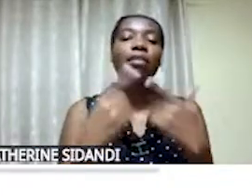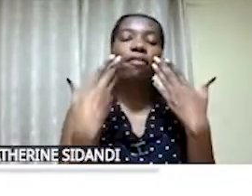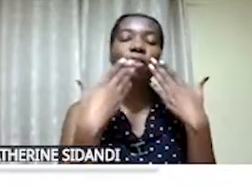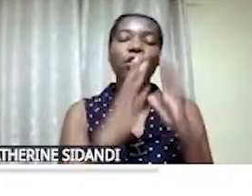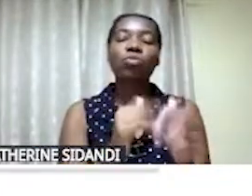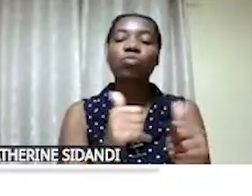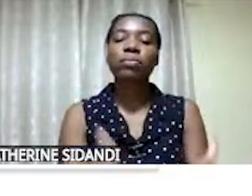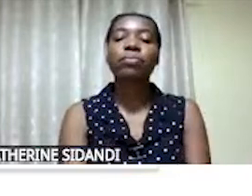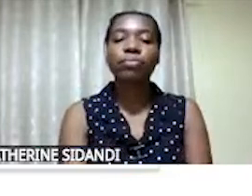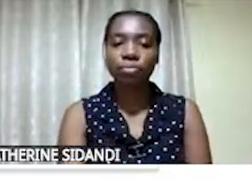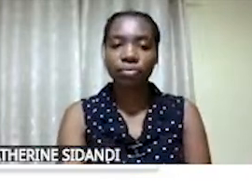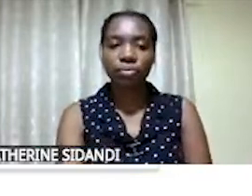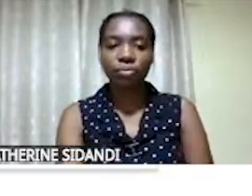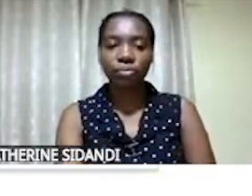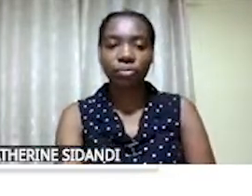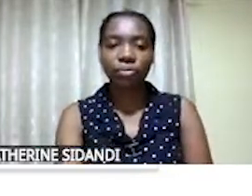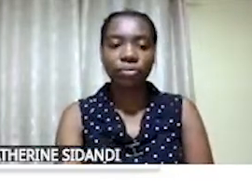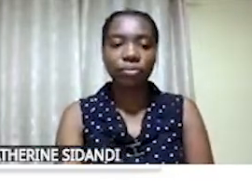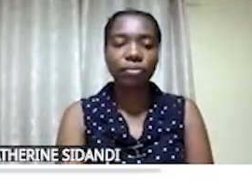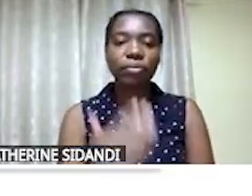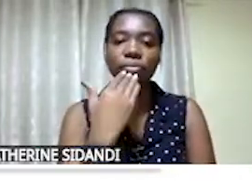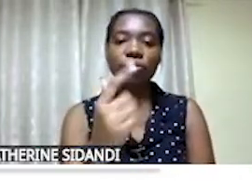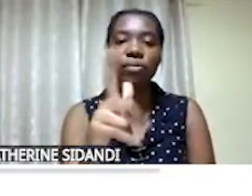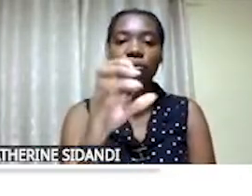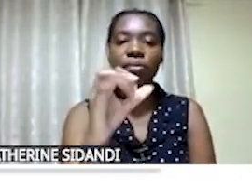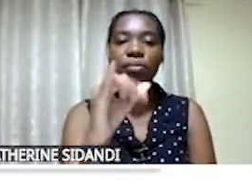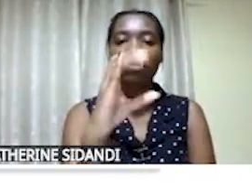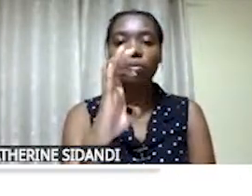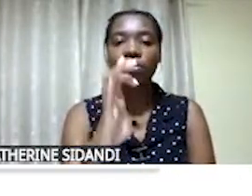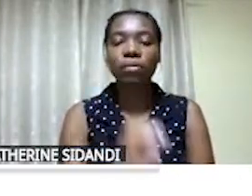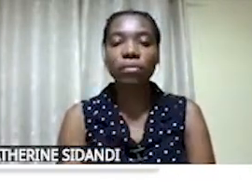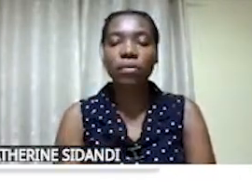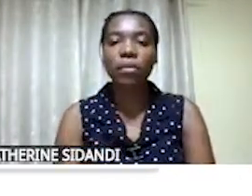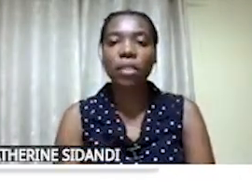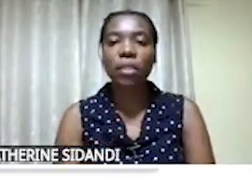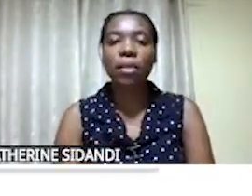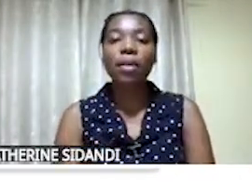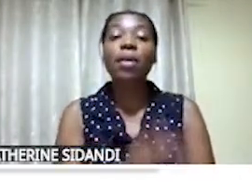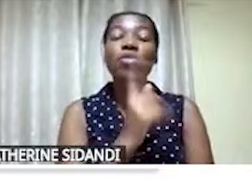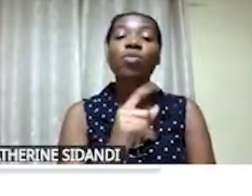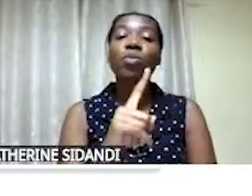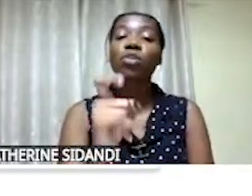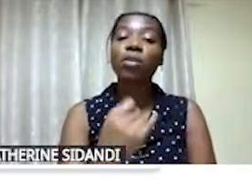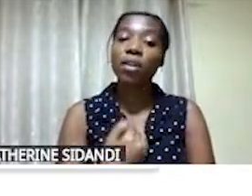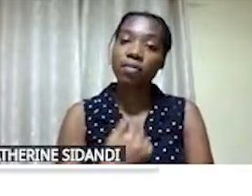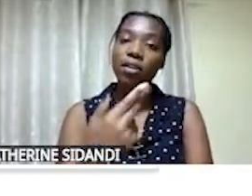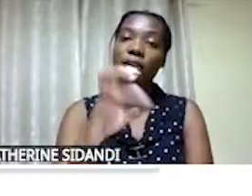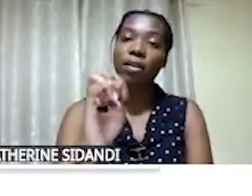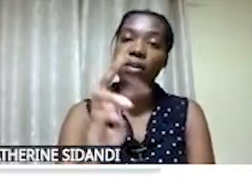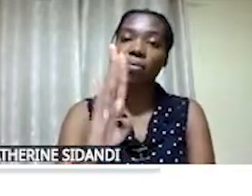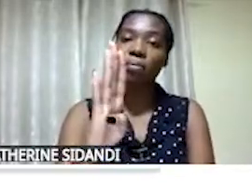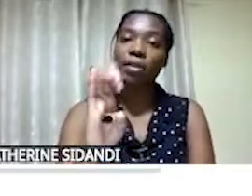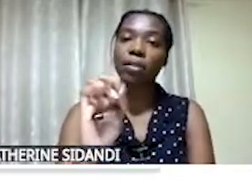Thank you, Lois. Now, let me ask you a question. Herbert Zake calls you to Kampala